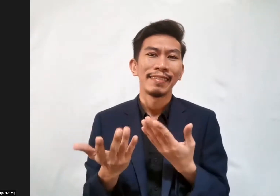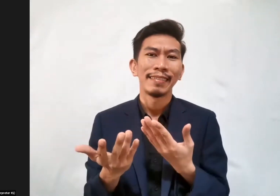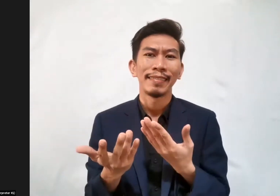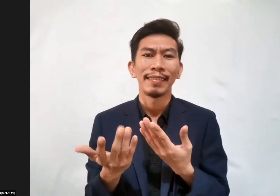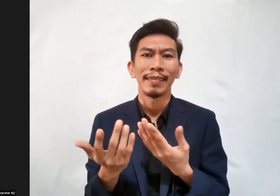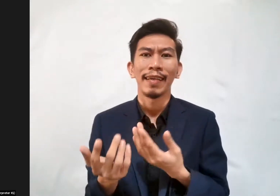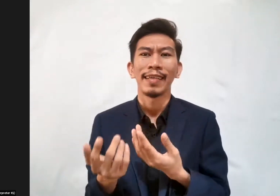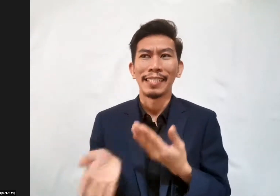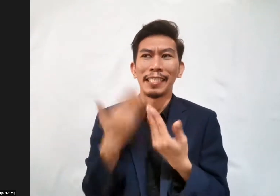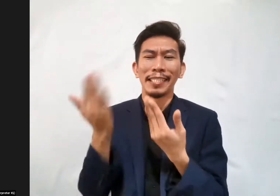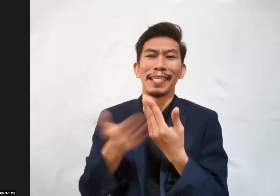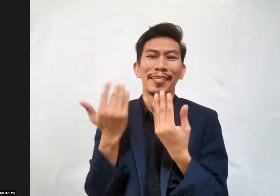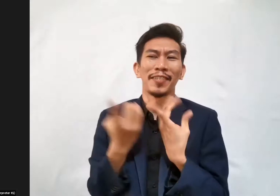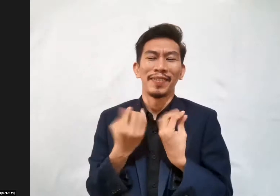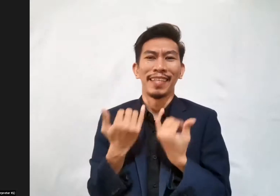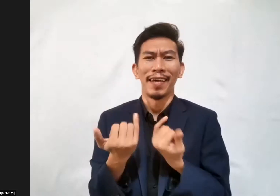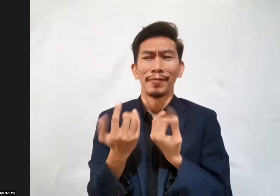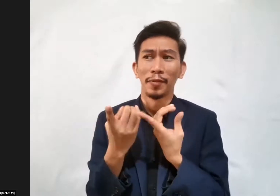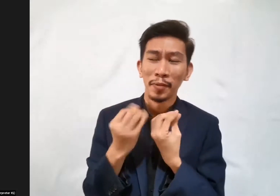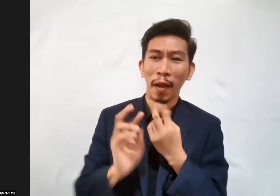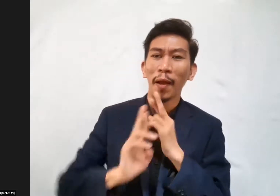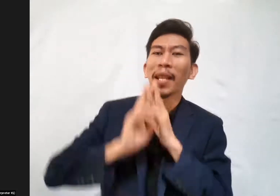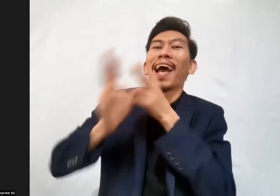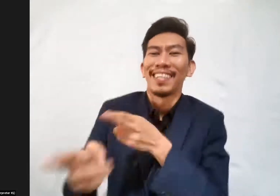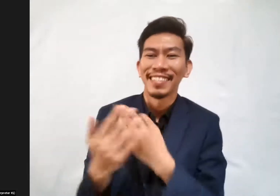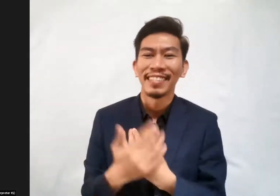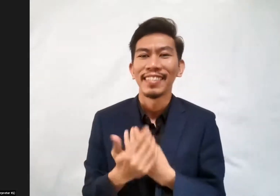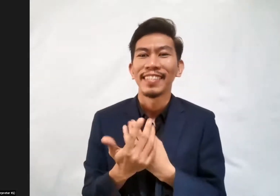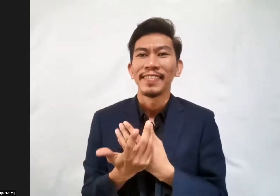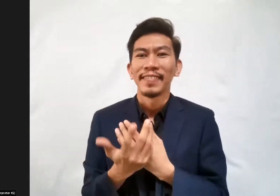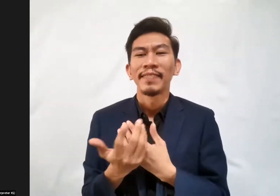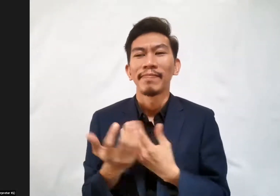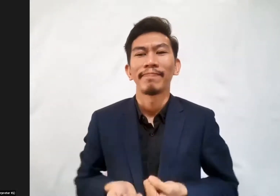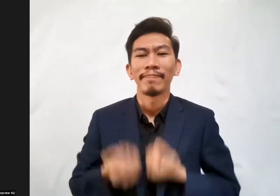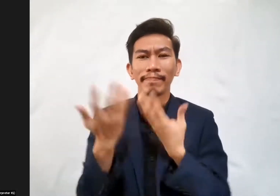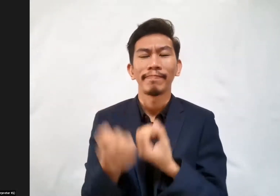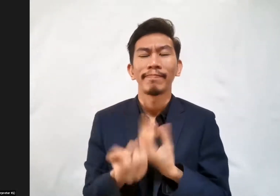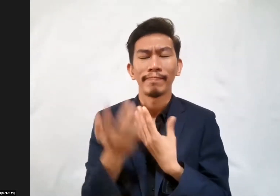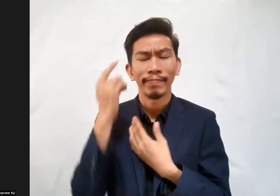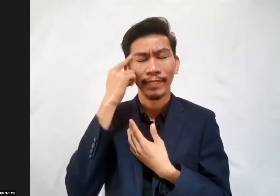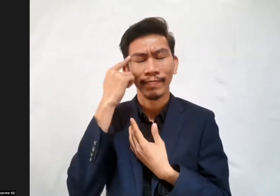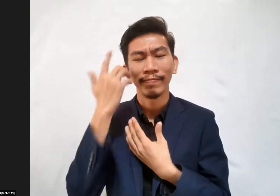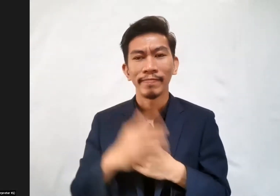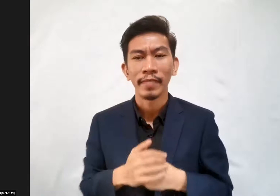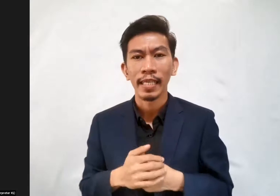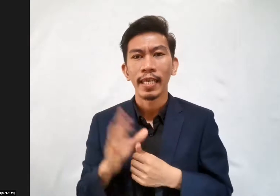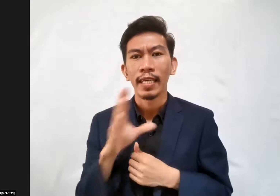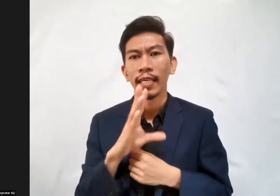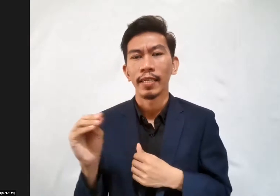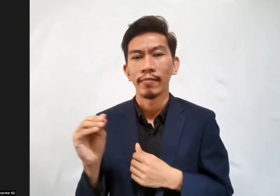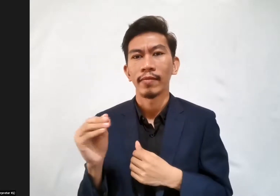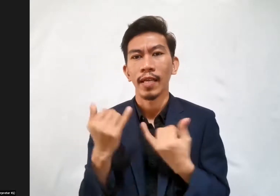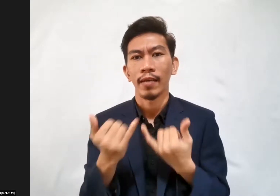to react. And that's what I'm going to do. And to basically summarize what we heard